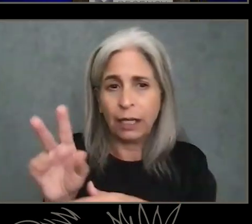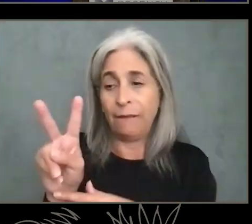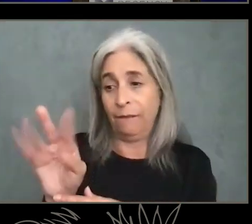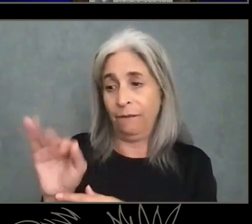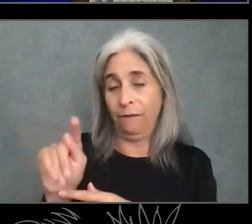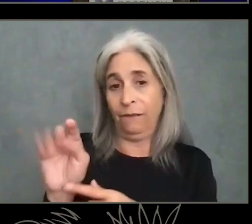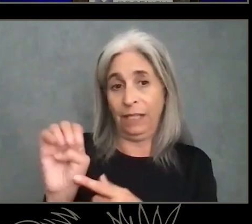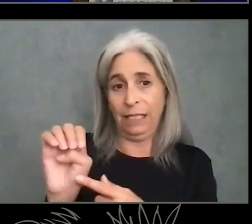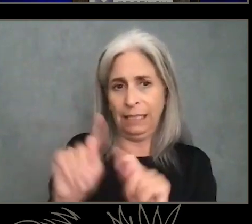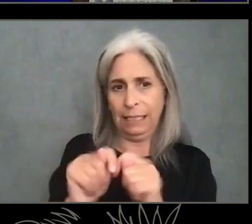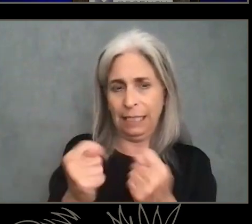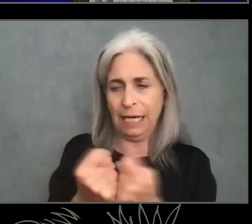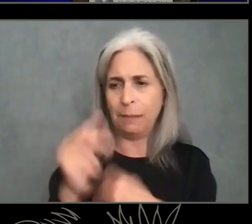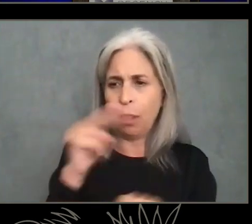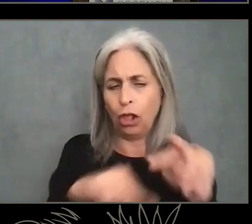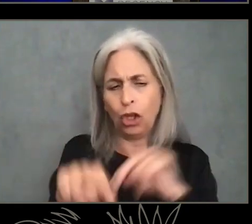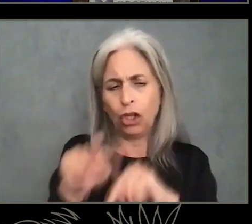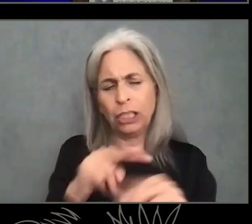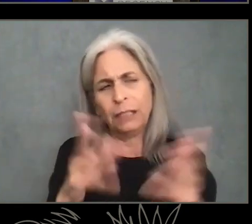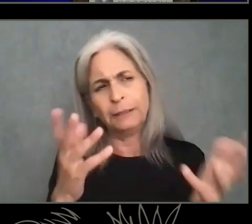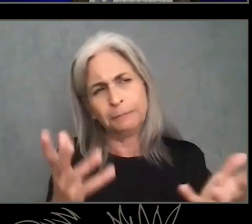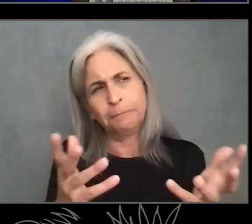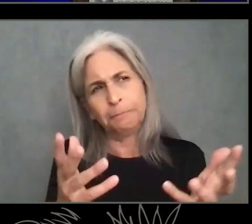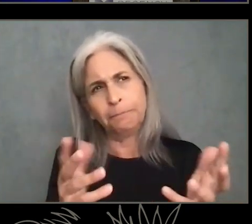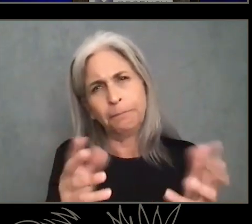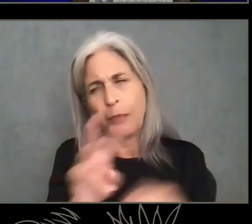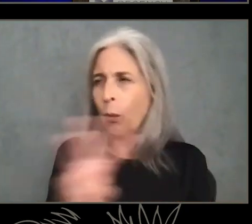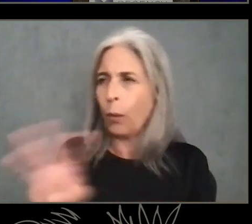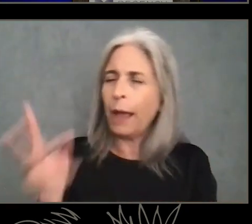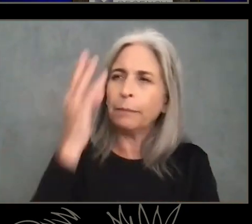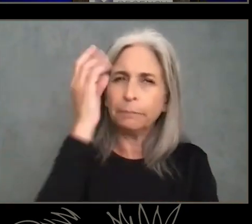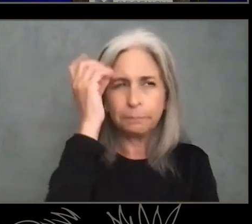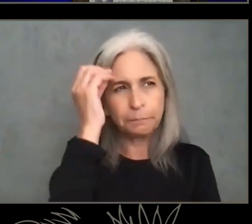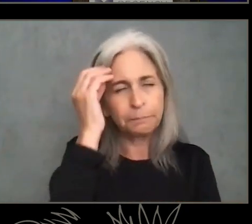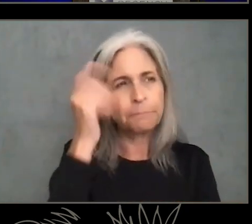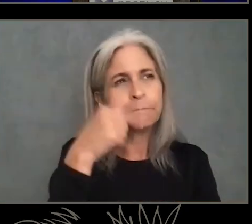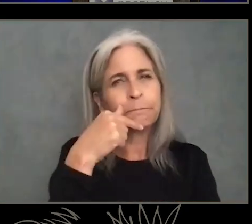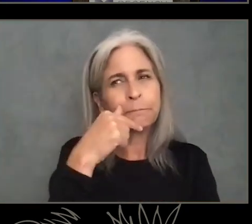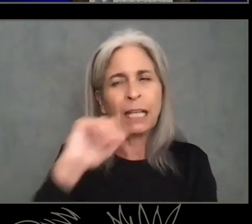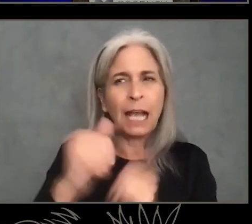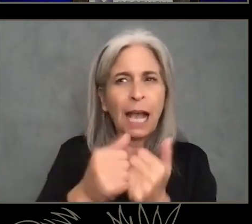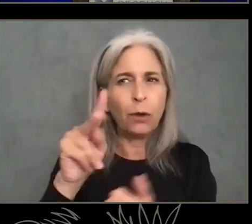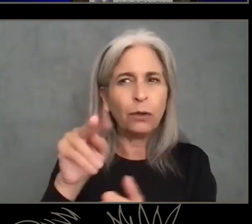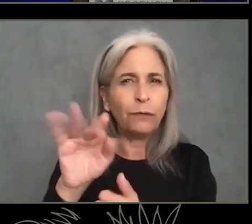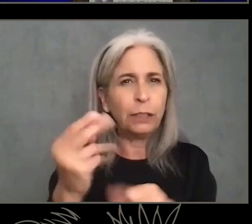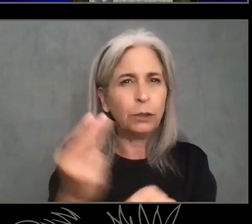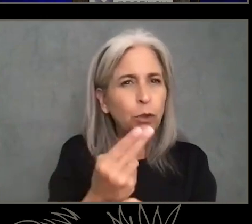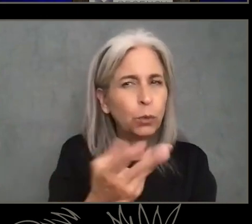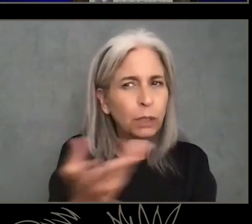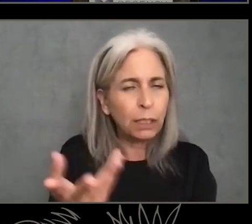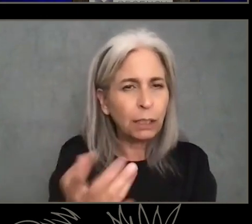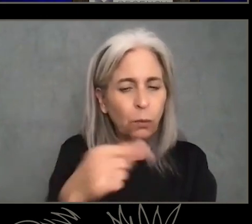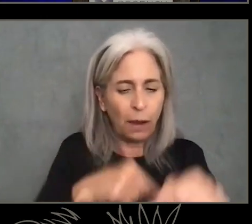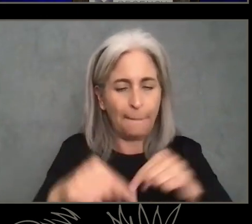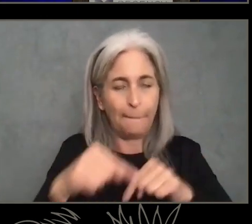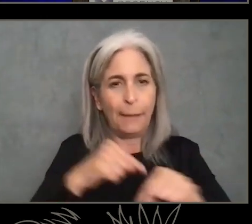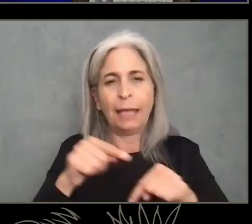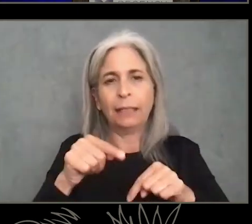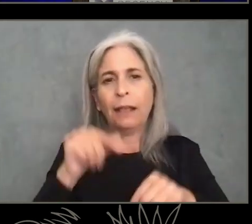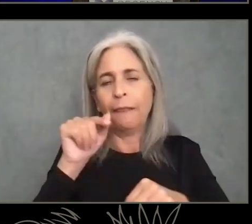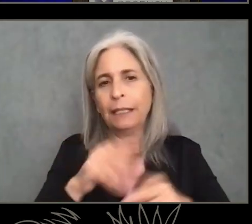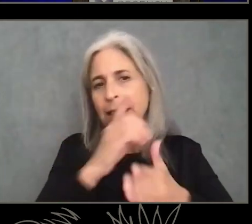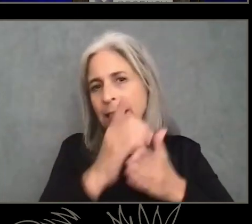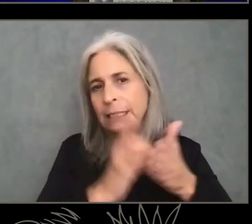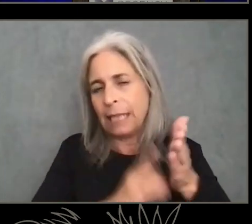team looked at this landscape of the web and how the Vite was being used, and went back to